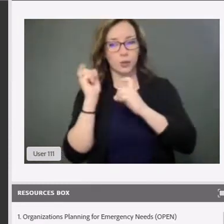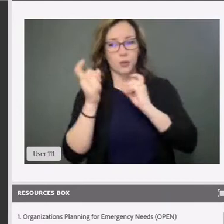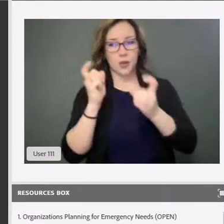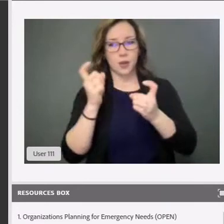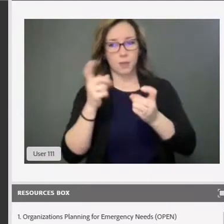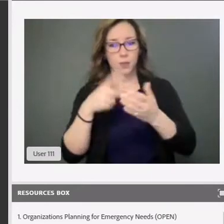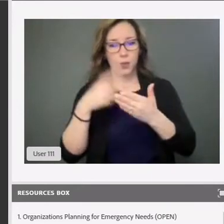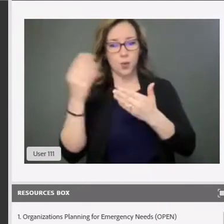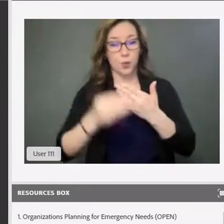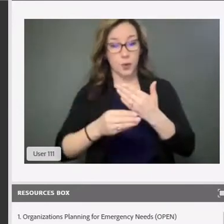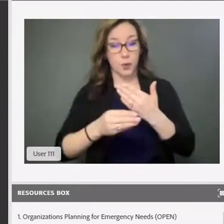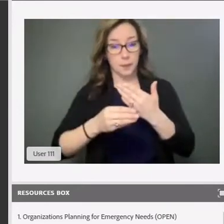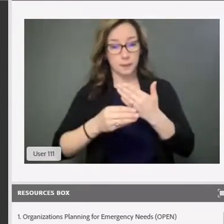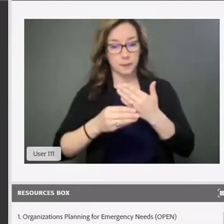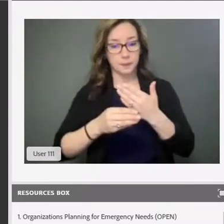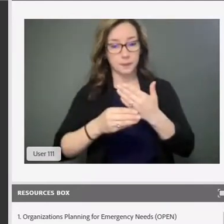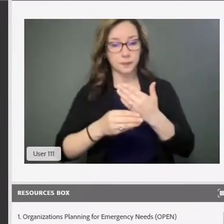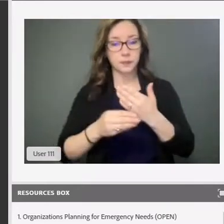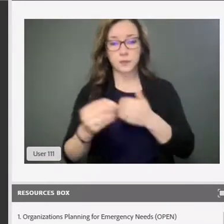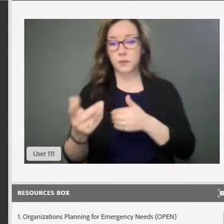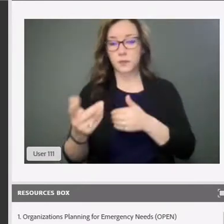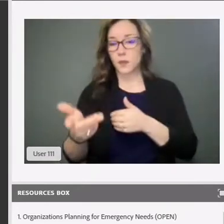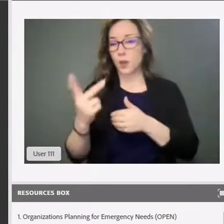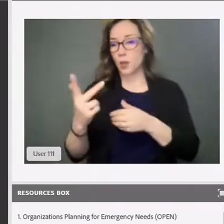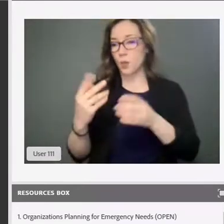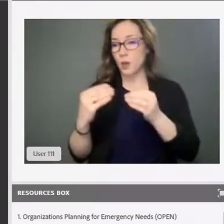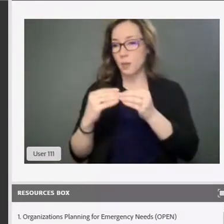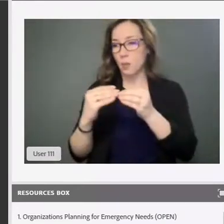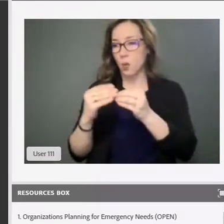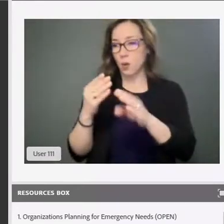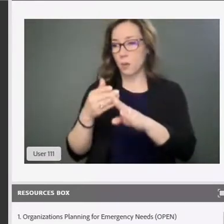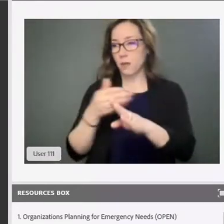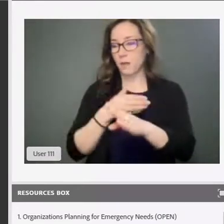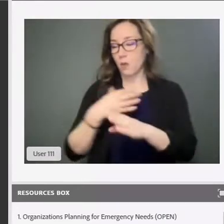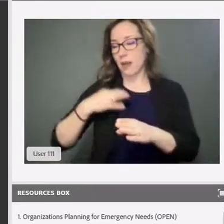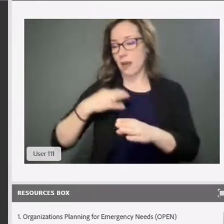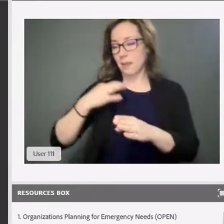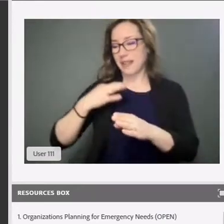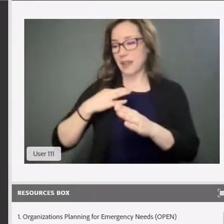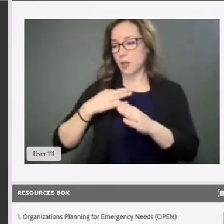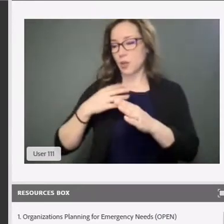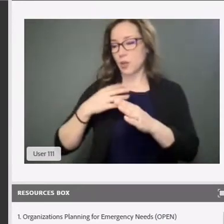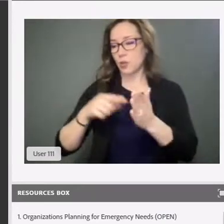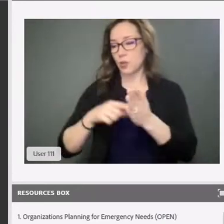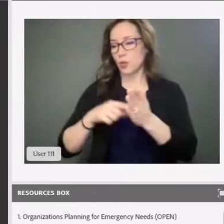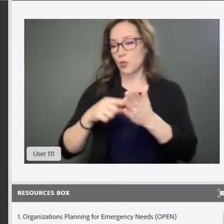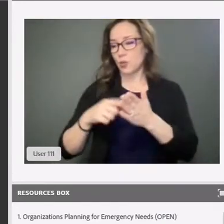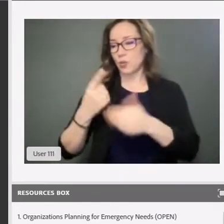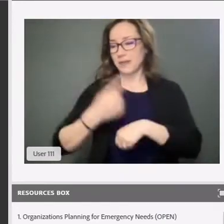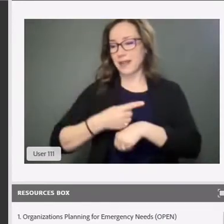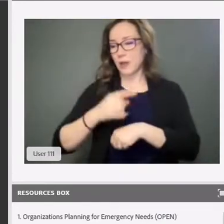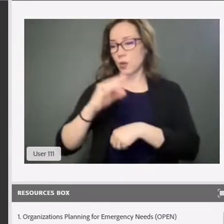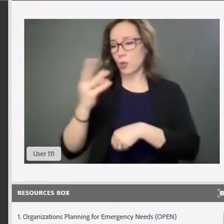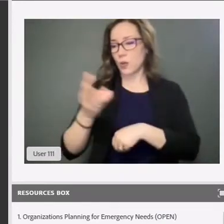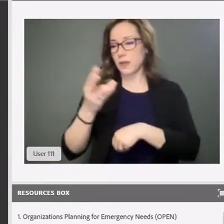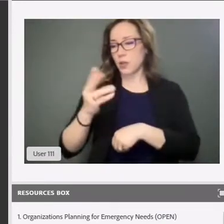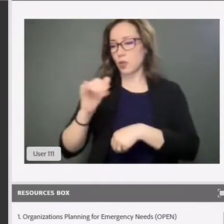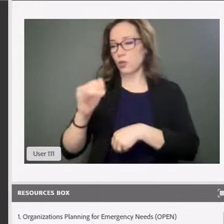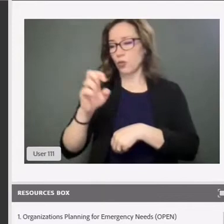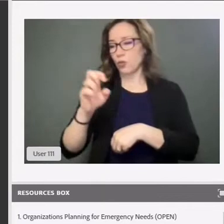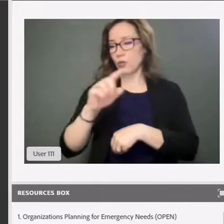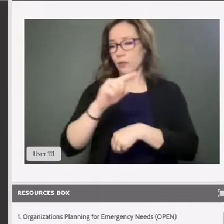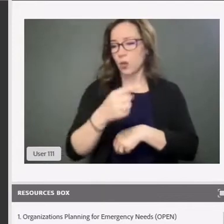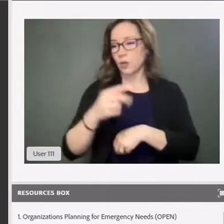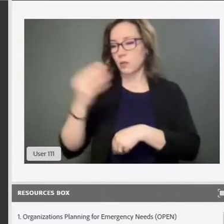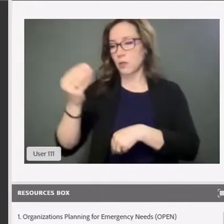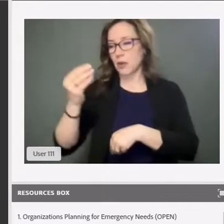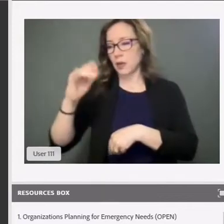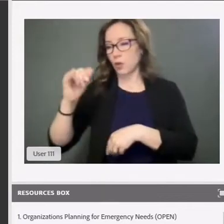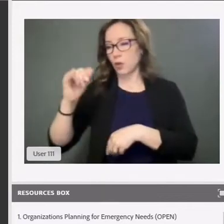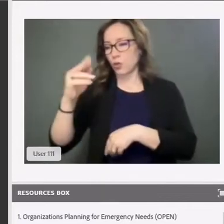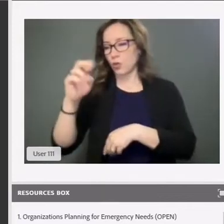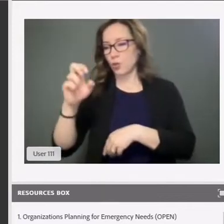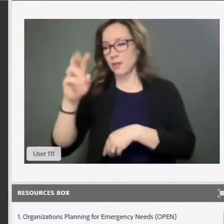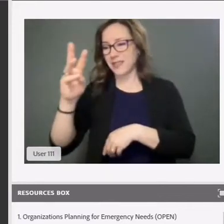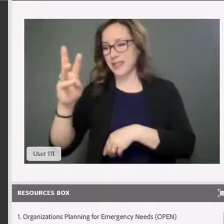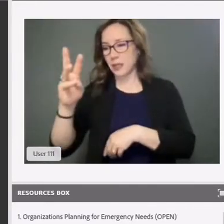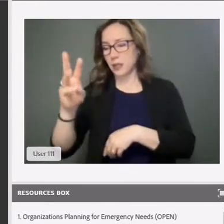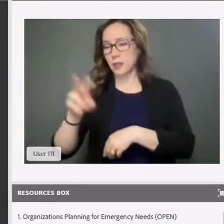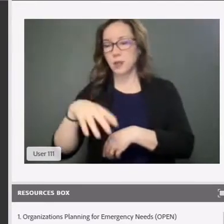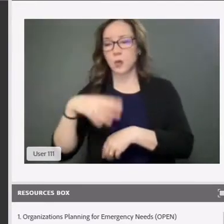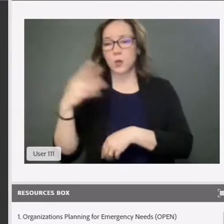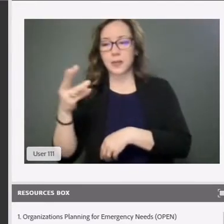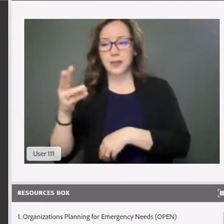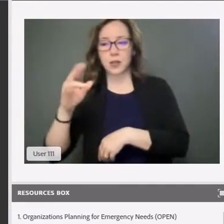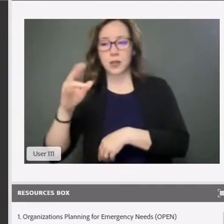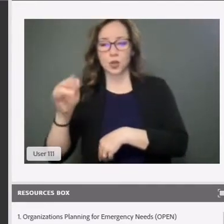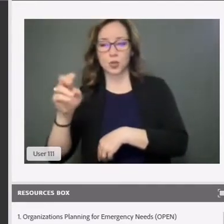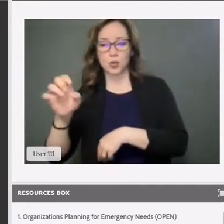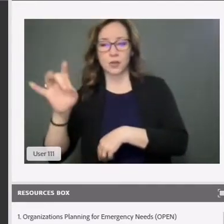slide. We still have three more before the application deadline, and that's Wednesday, June 1st, Monday, June 6th, and then Wednesday, June 8th, all